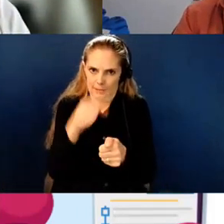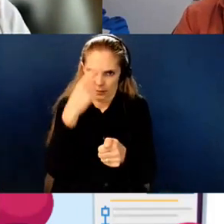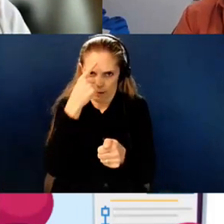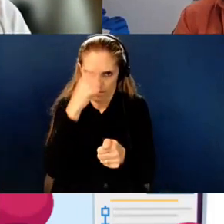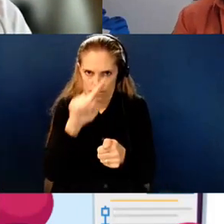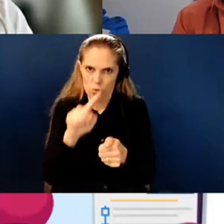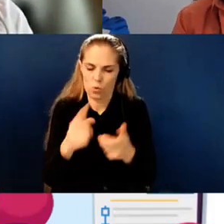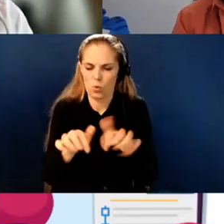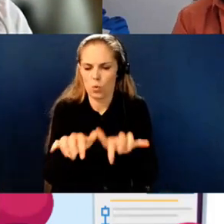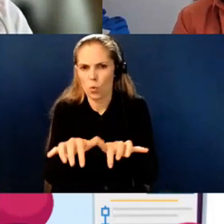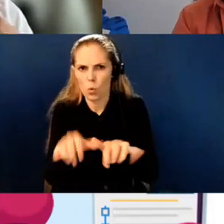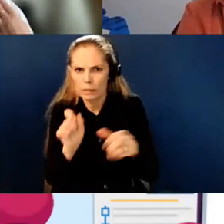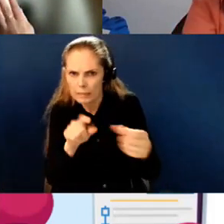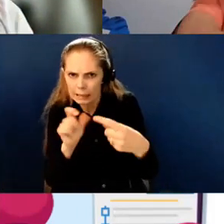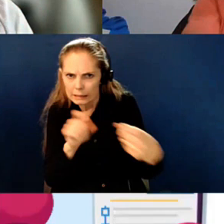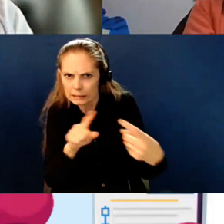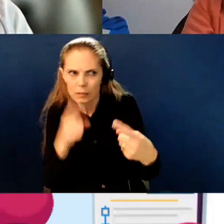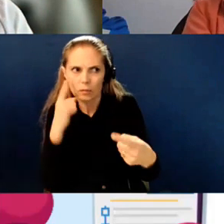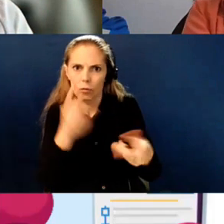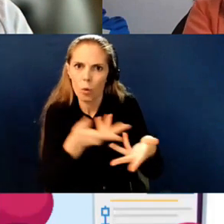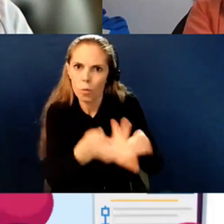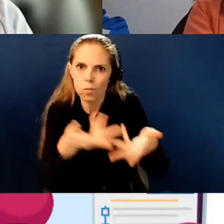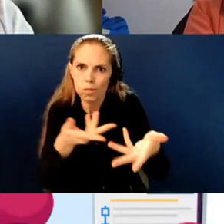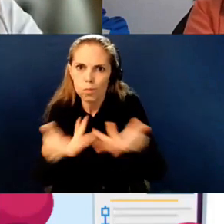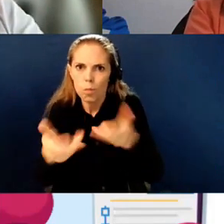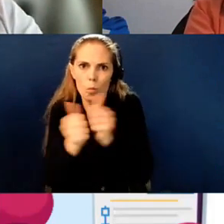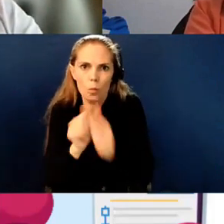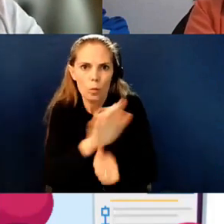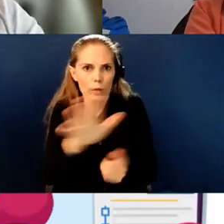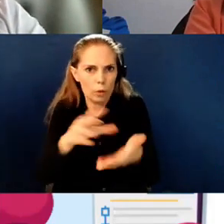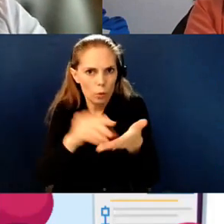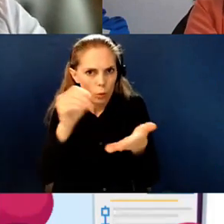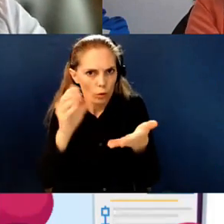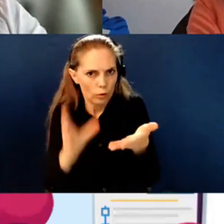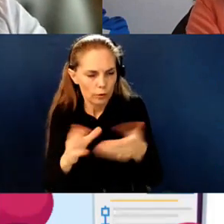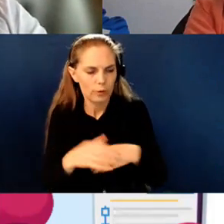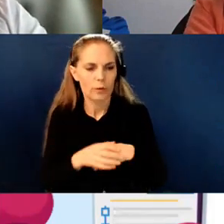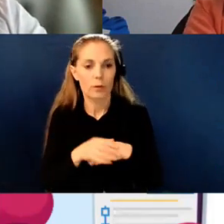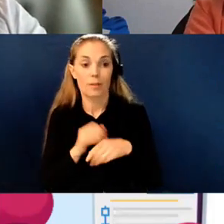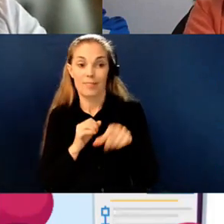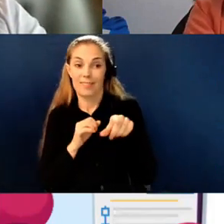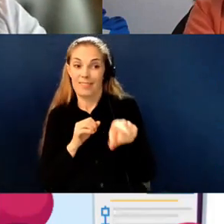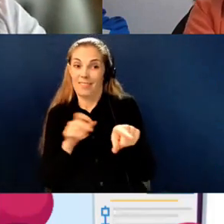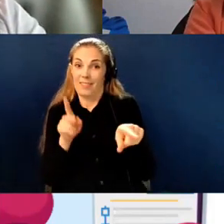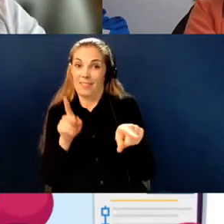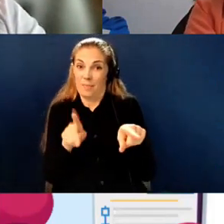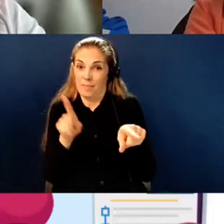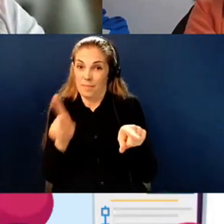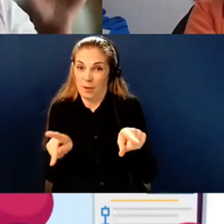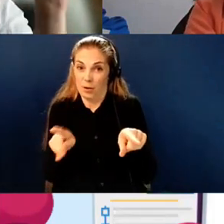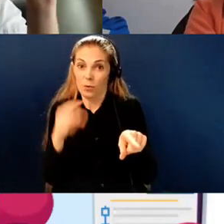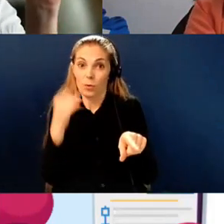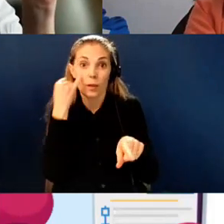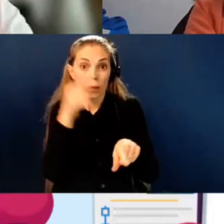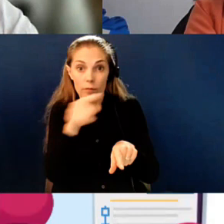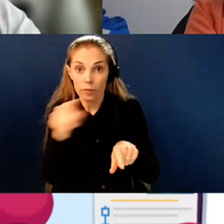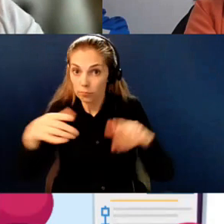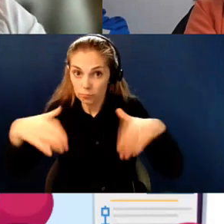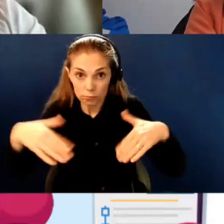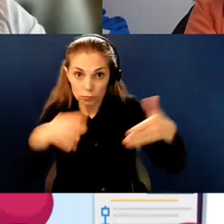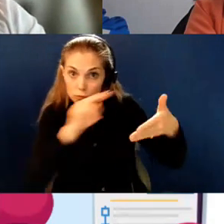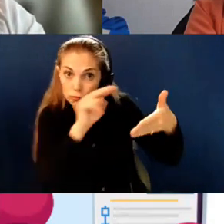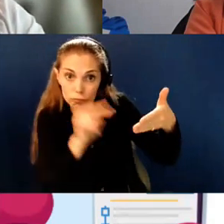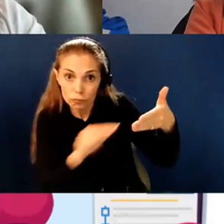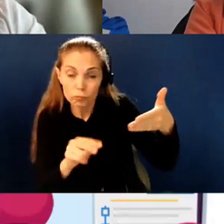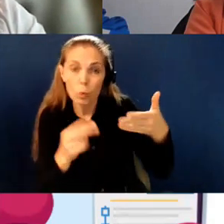chance to look at the slides, or if you want to save the slides for the future, we will be able to share the link with you, or you can scan even